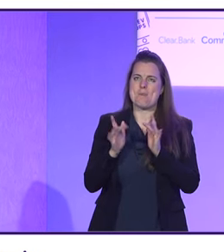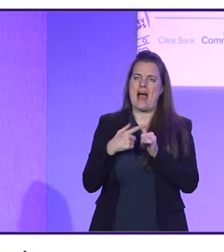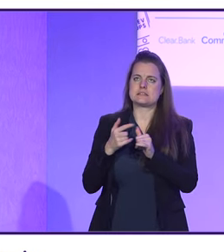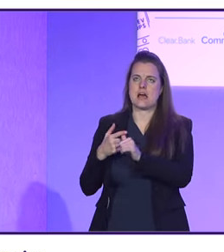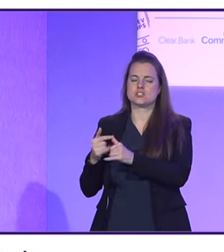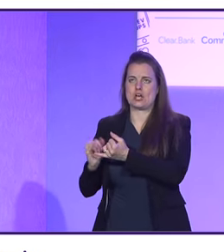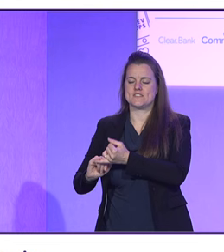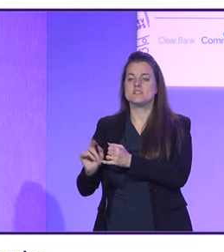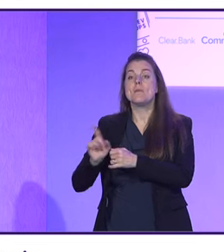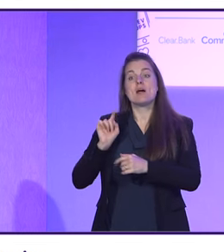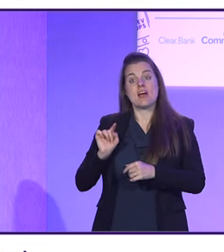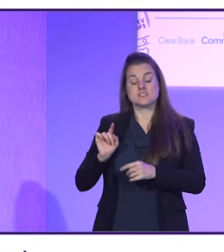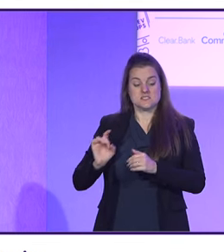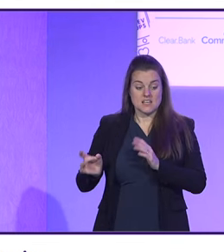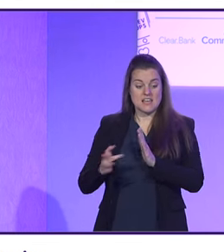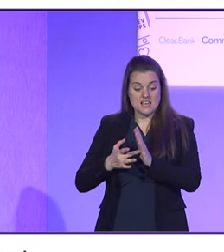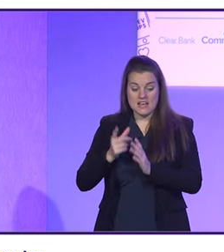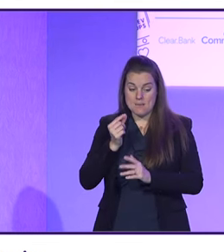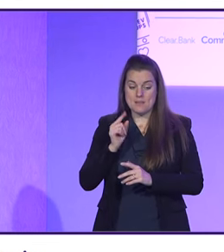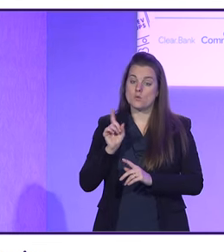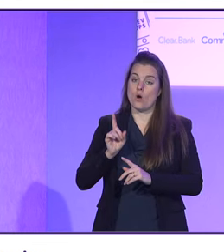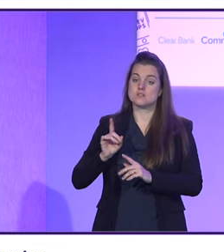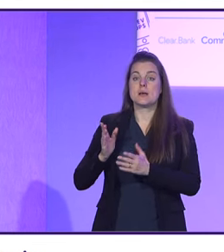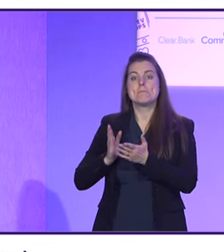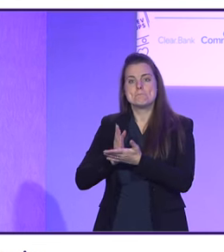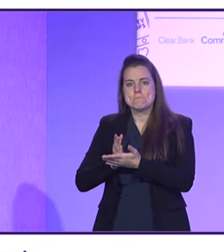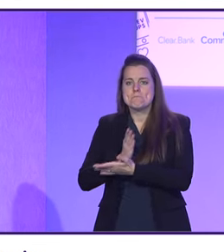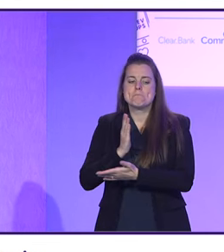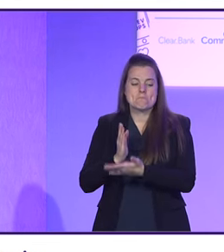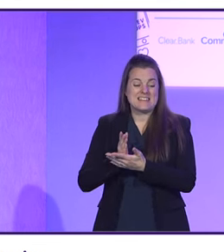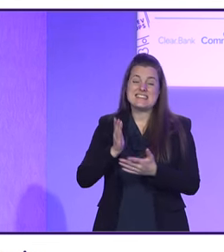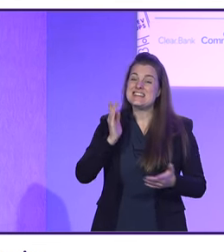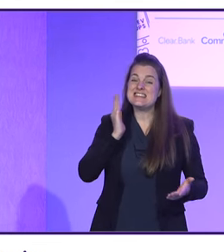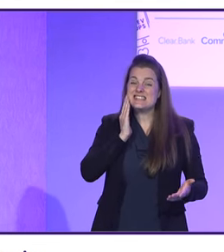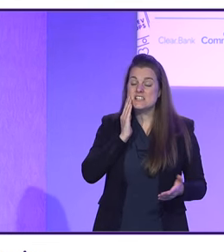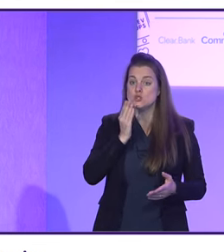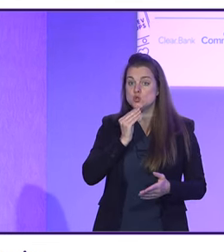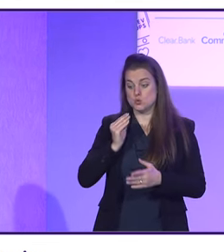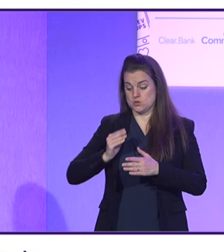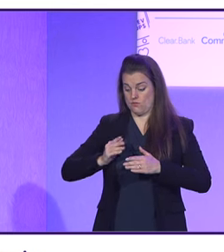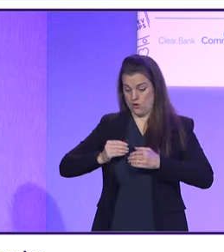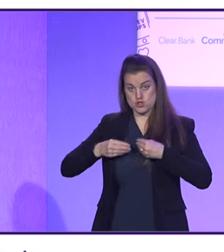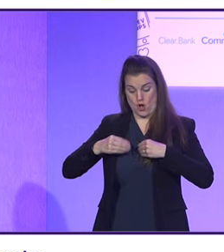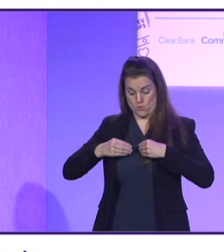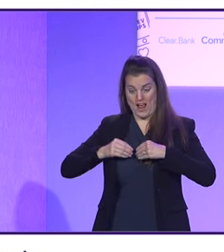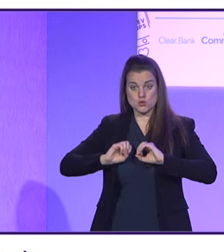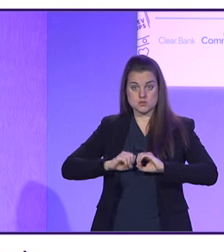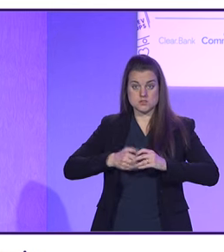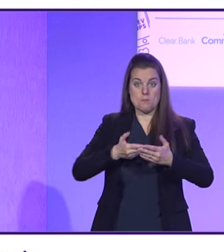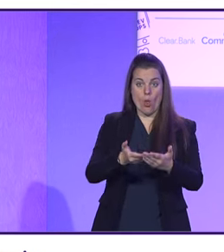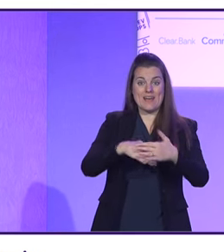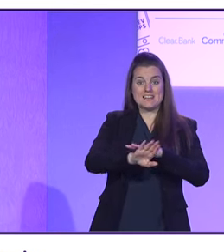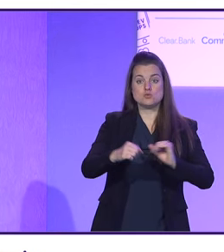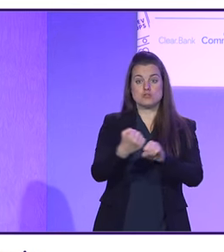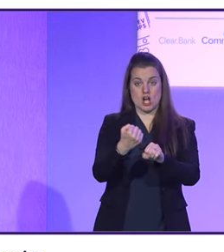They've taught us that it is easy to use a mechanism to deploy our software out to production. We have been